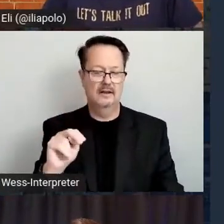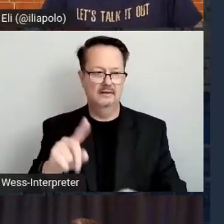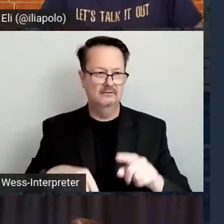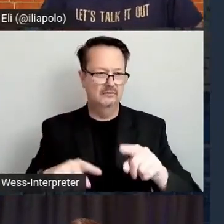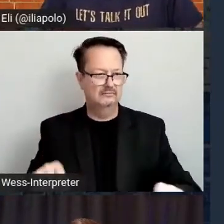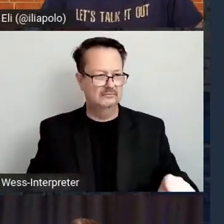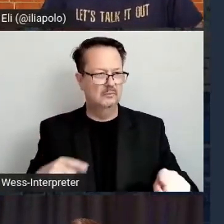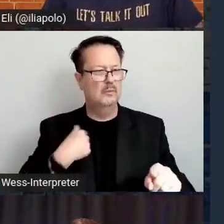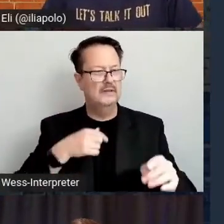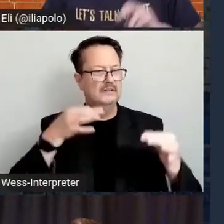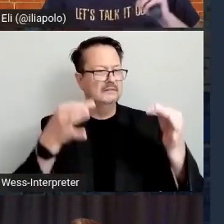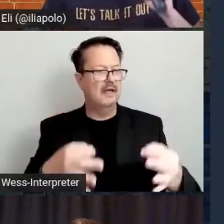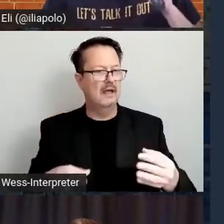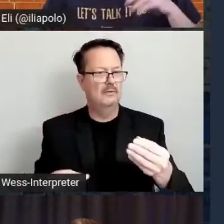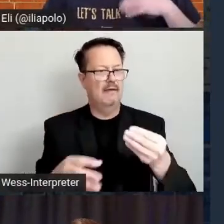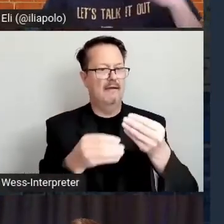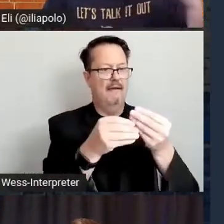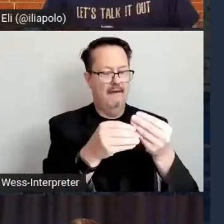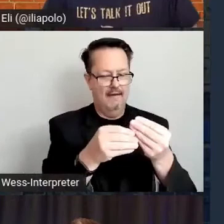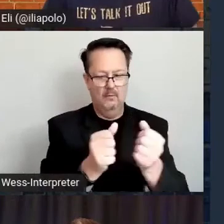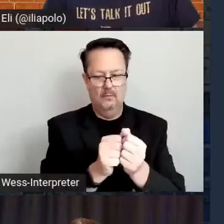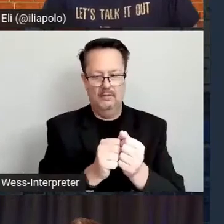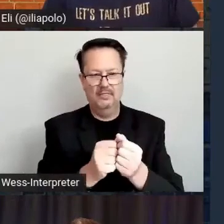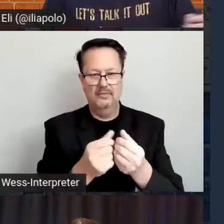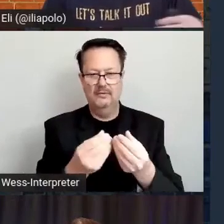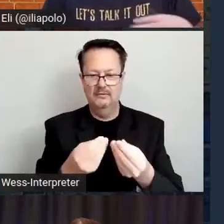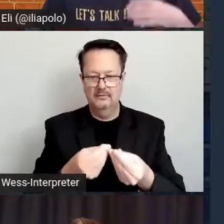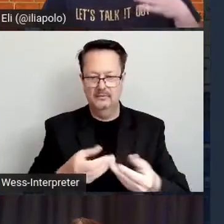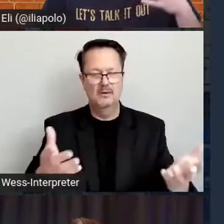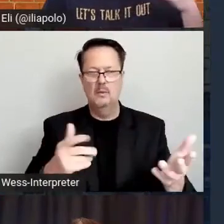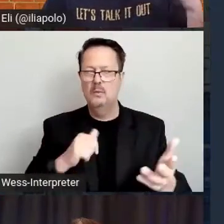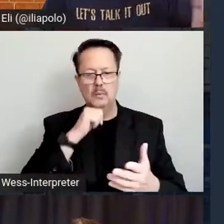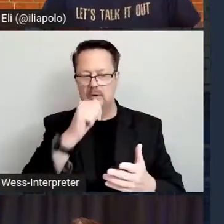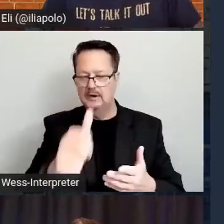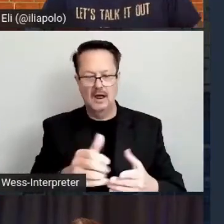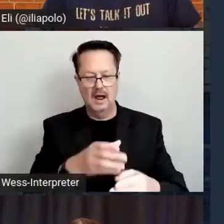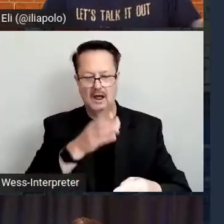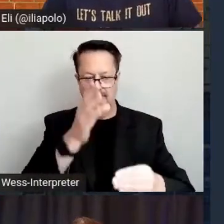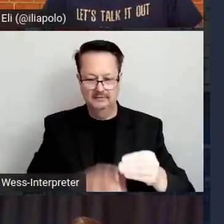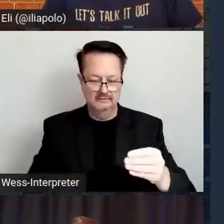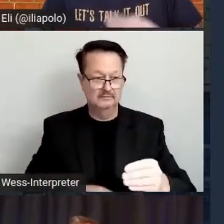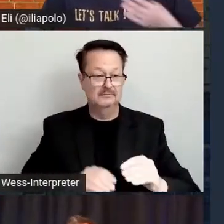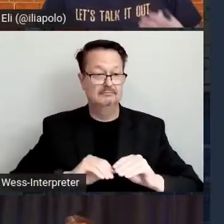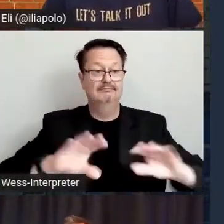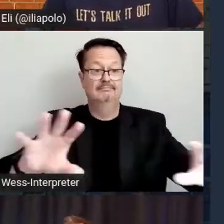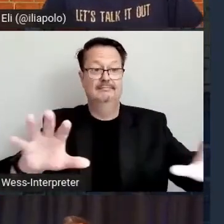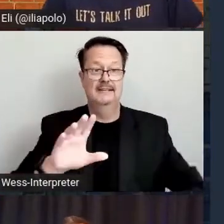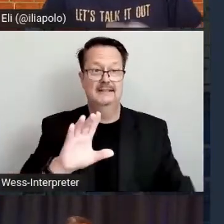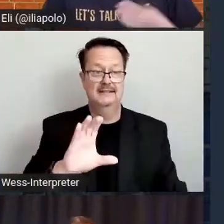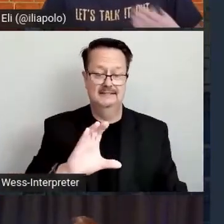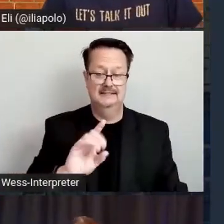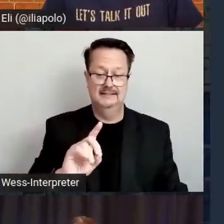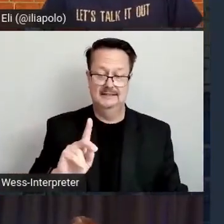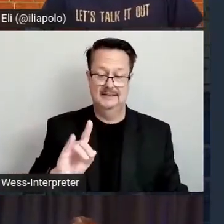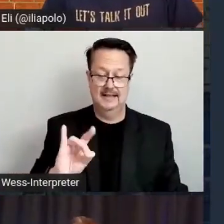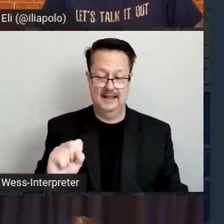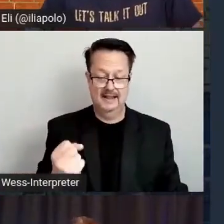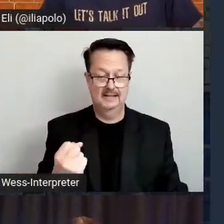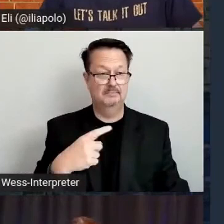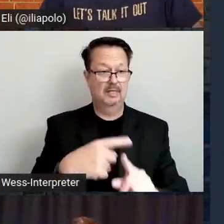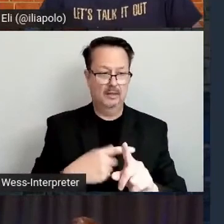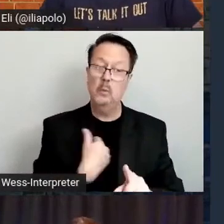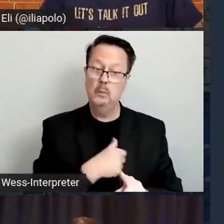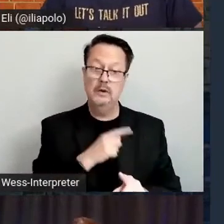decided to add with this release. Even though we're not graduating CDK8s Plus, we are paying attention to